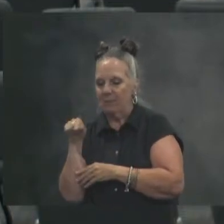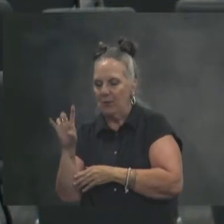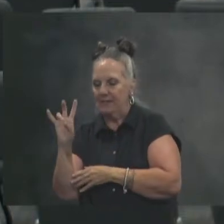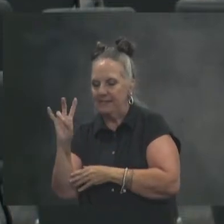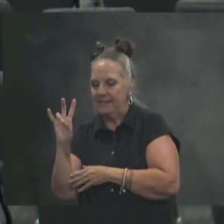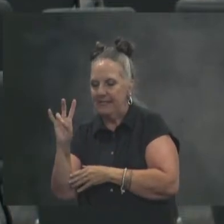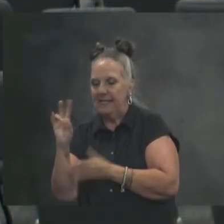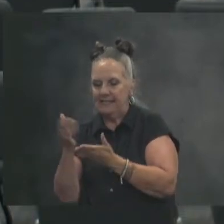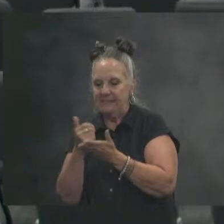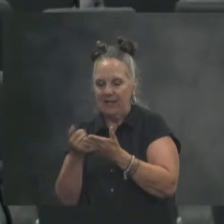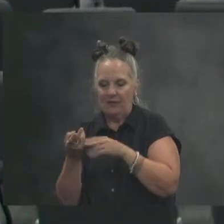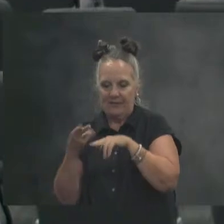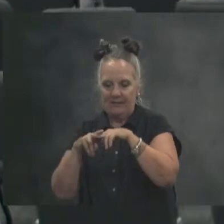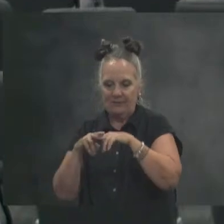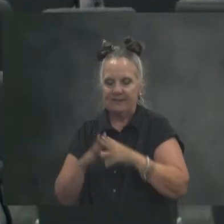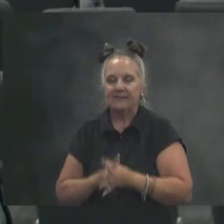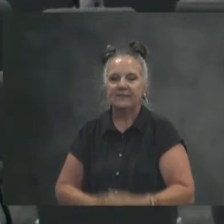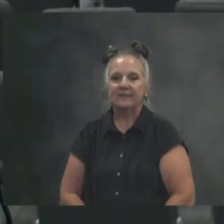Salary Enhancements.